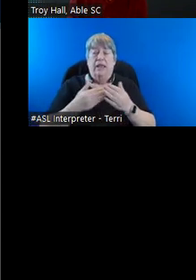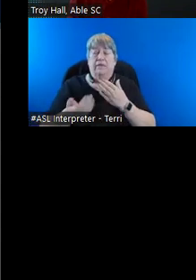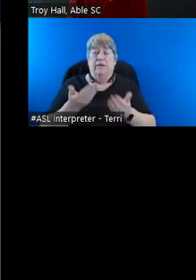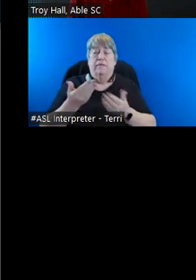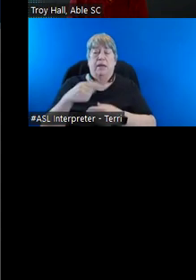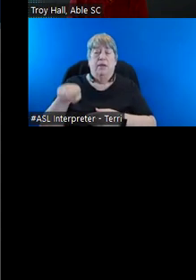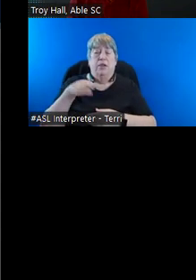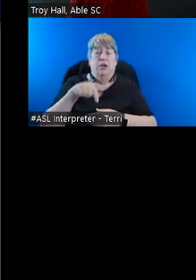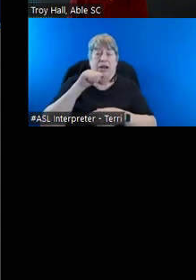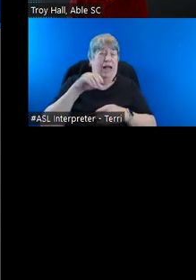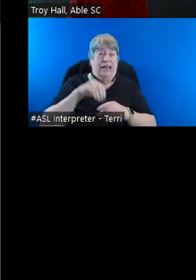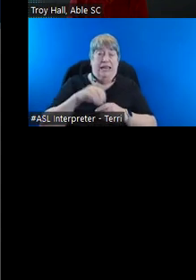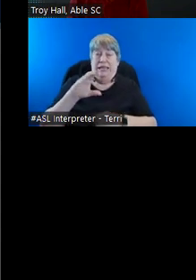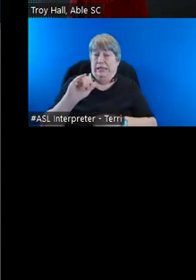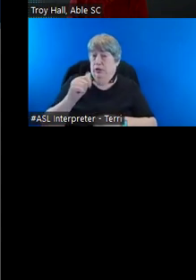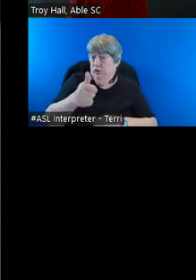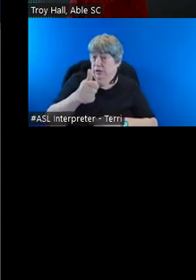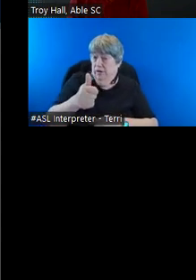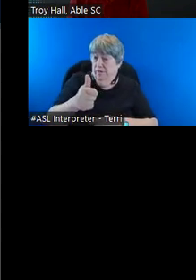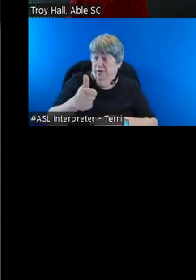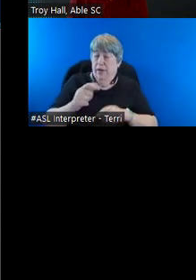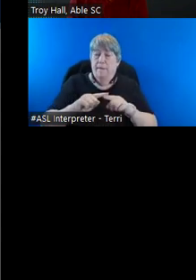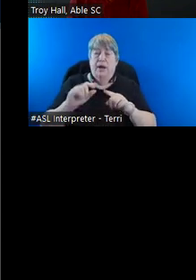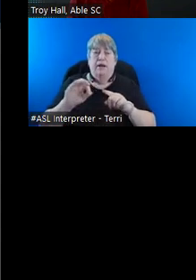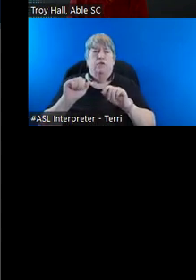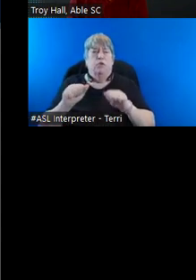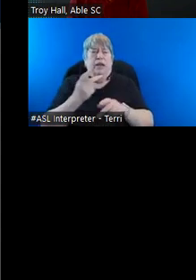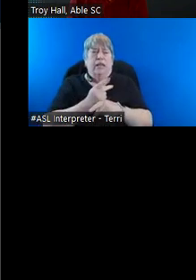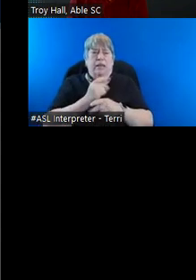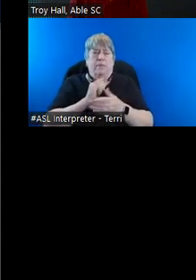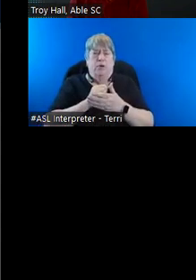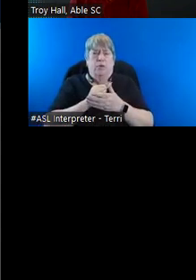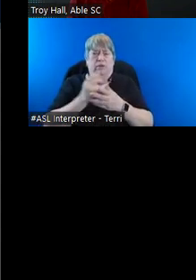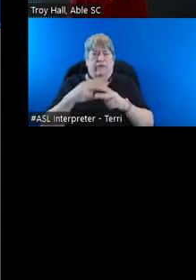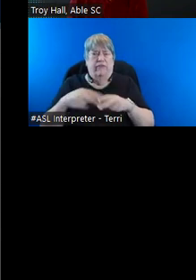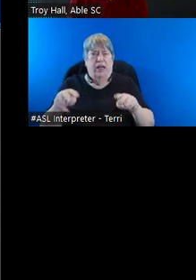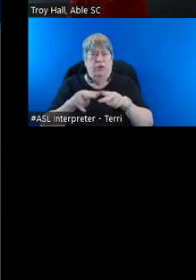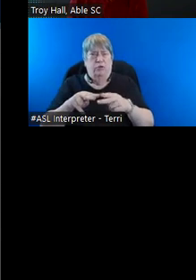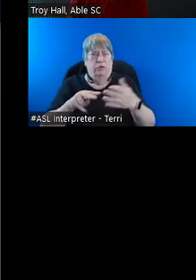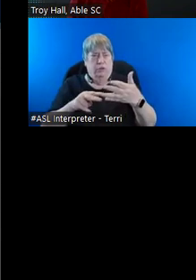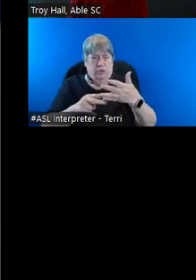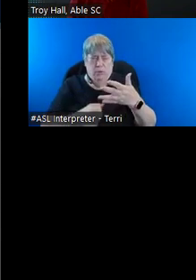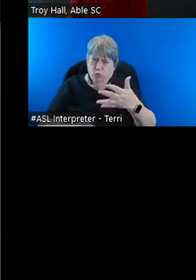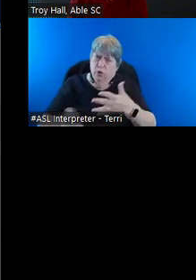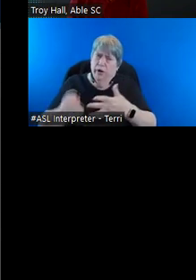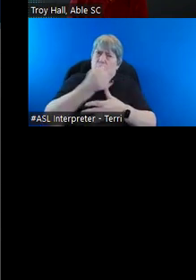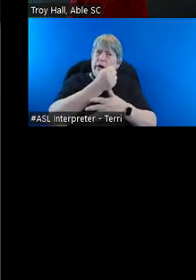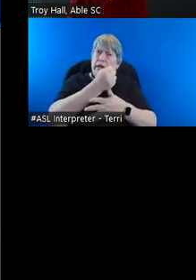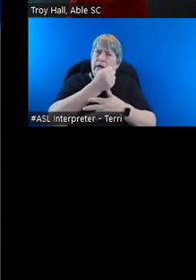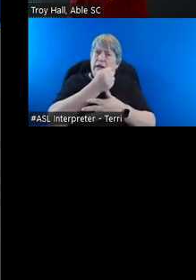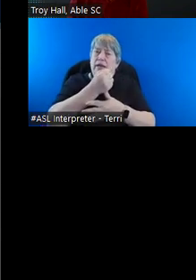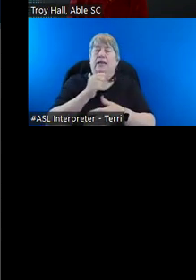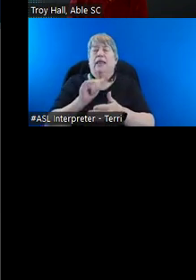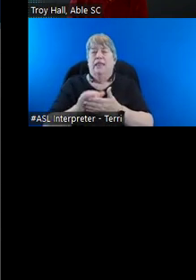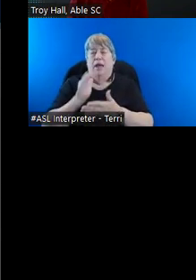in a SIL, but if you can keep these values front and center, this is going to